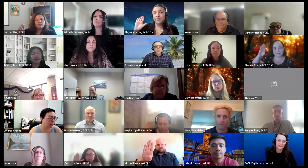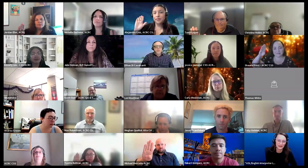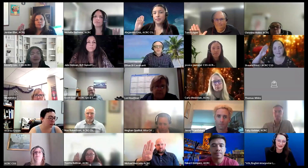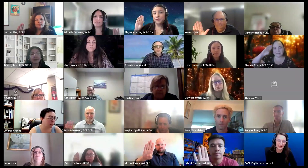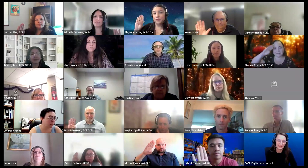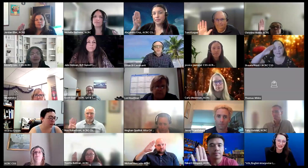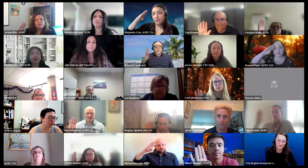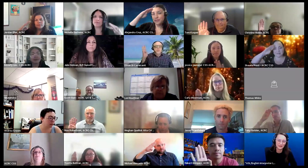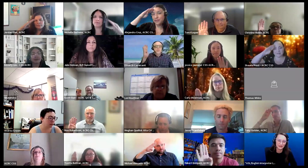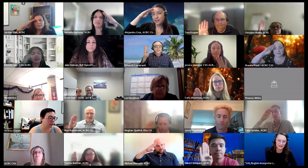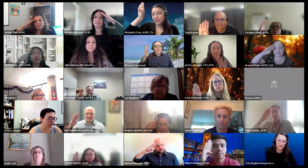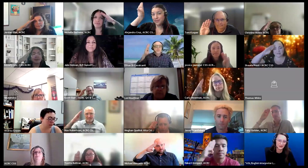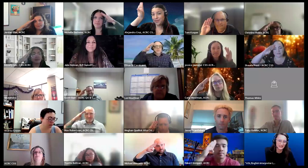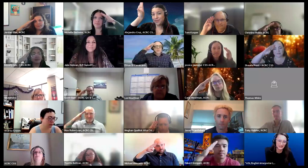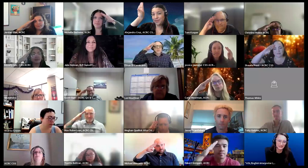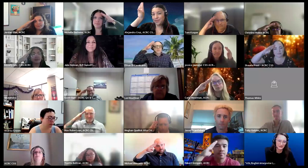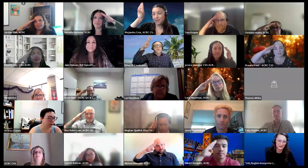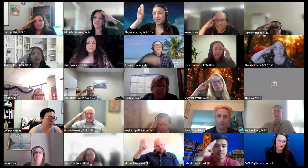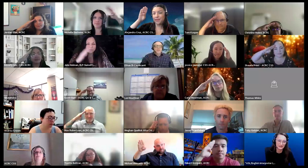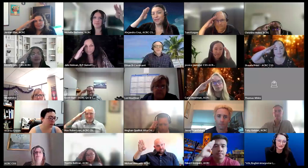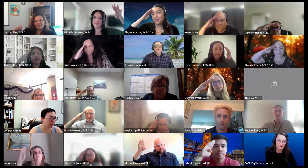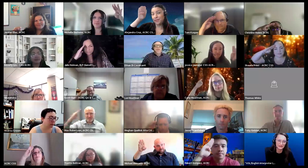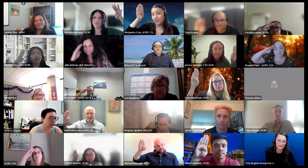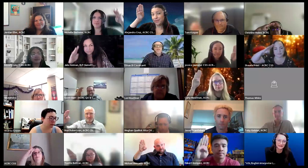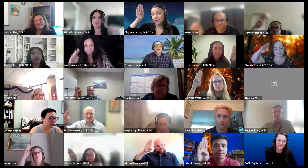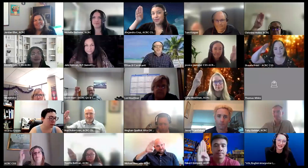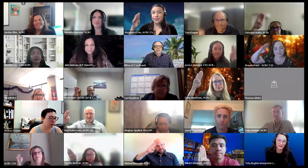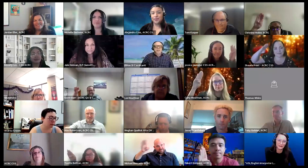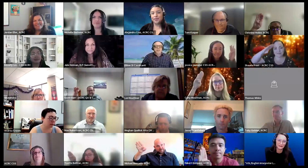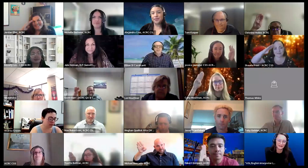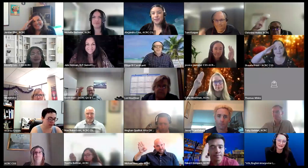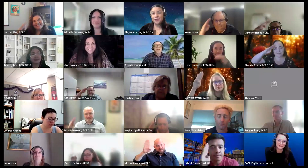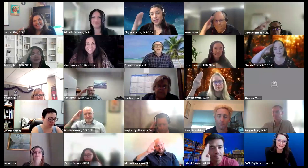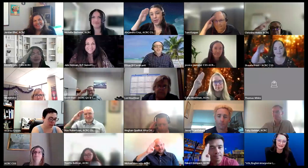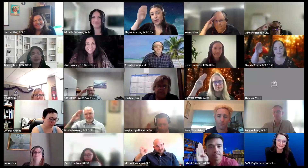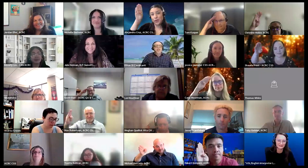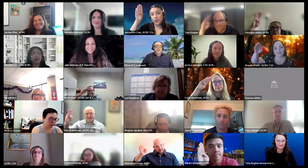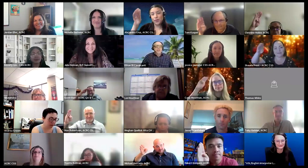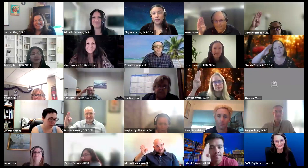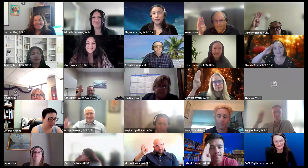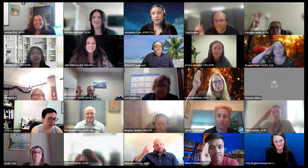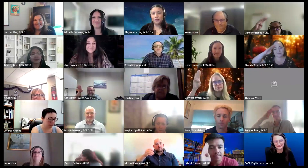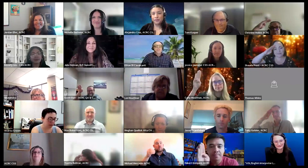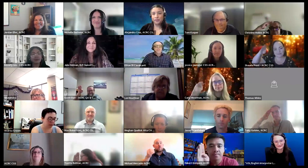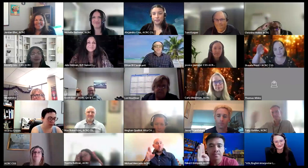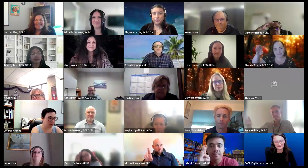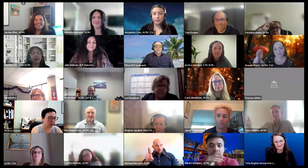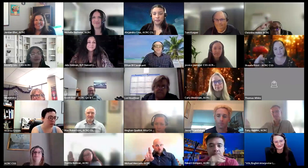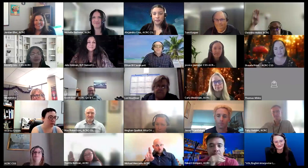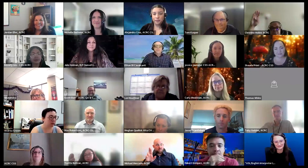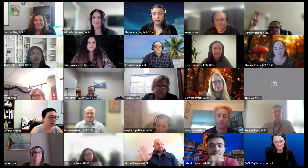You use the 5 hand shape, turn it into a B hand shape like you're going to salute. Hello, like this.